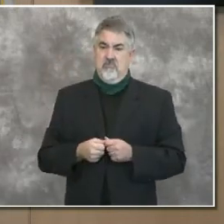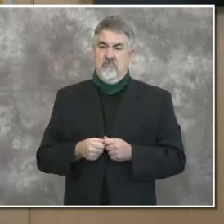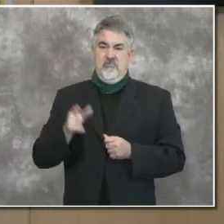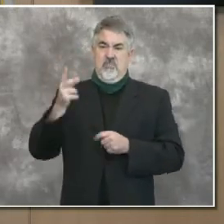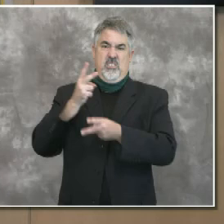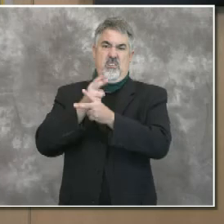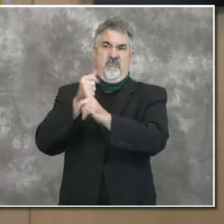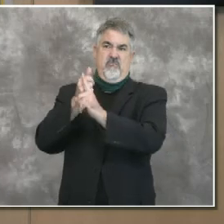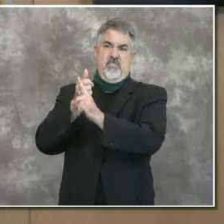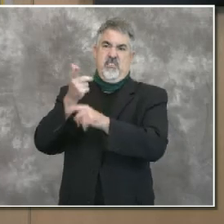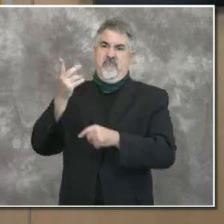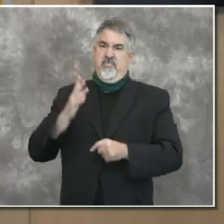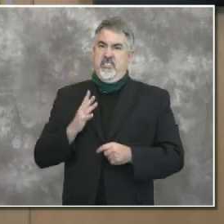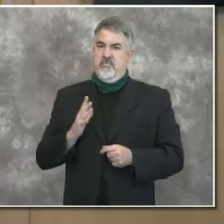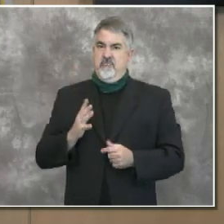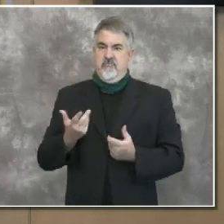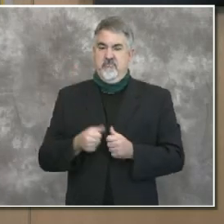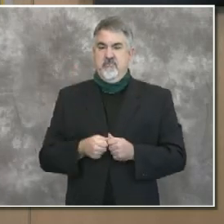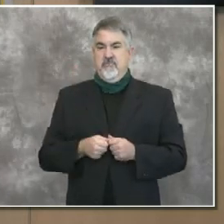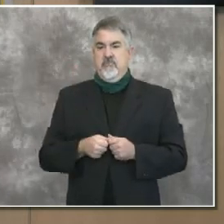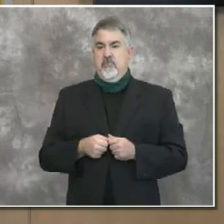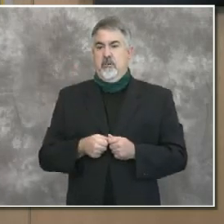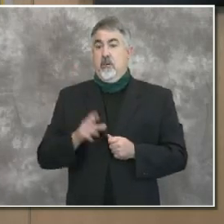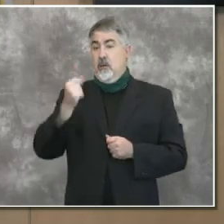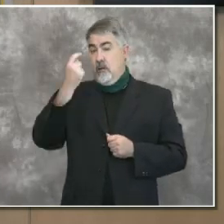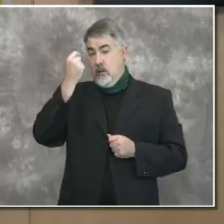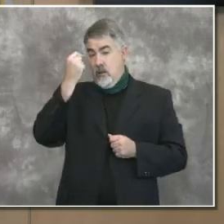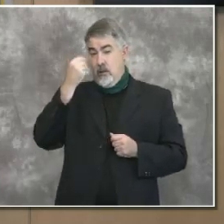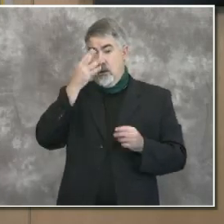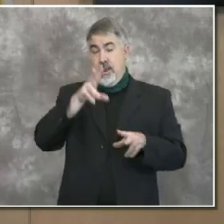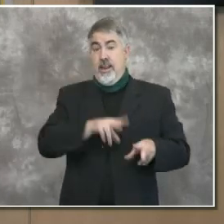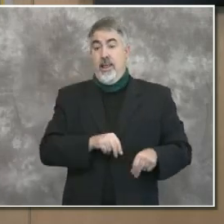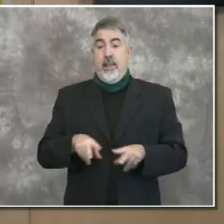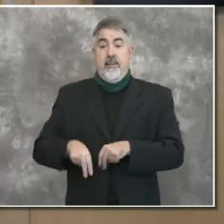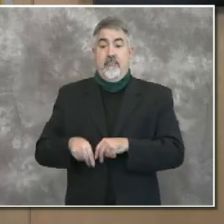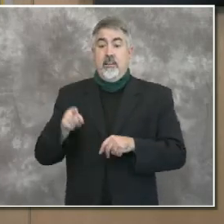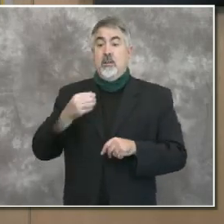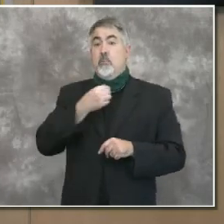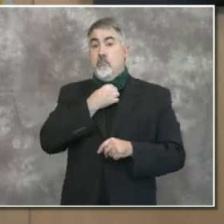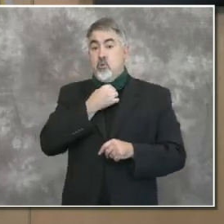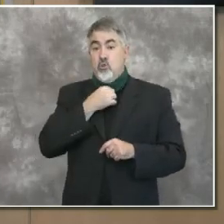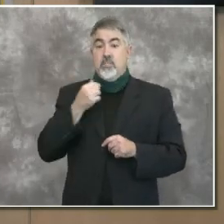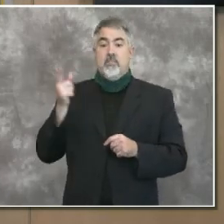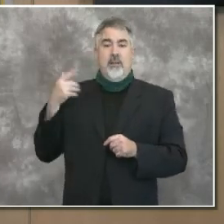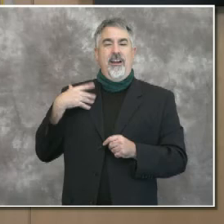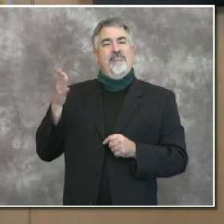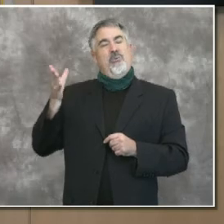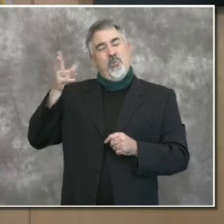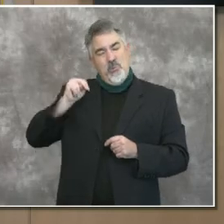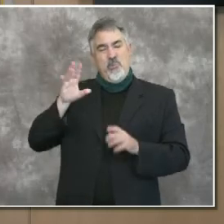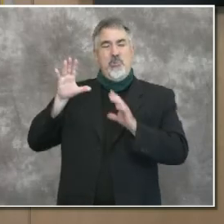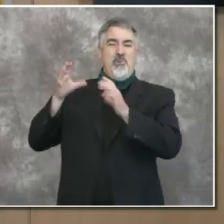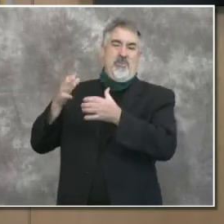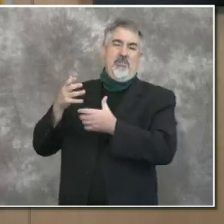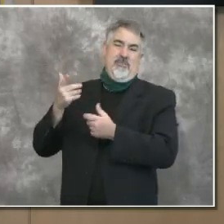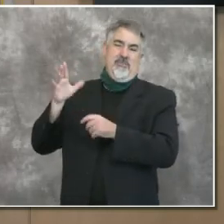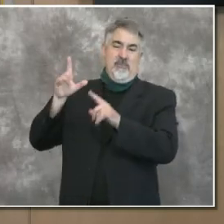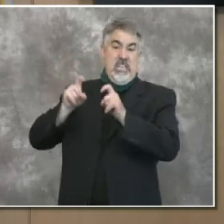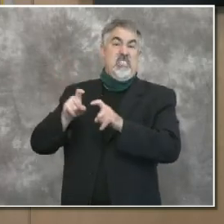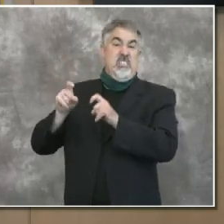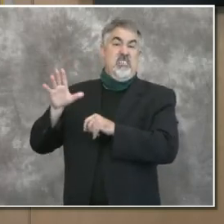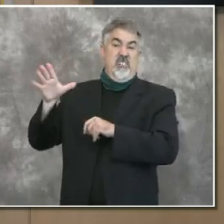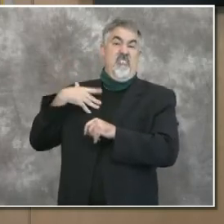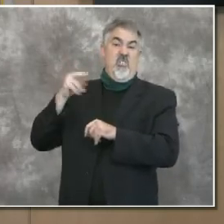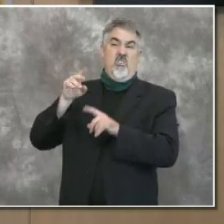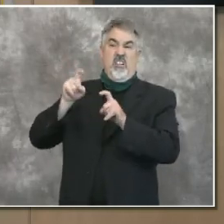their own. It's worth pointing out that the Navy and the Marines have their own robust testing capabilities at the Navy Health Research